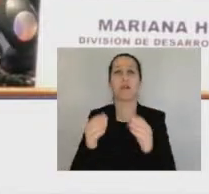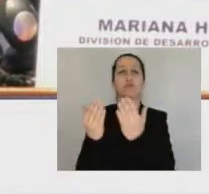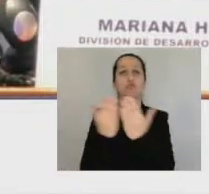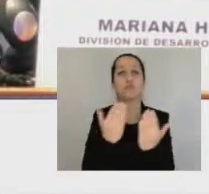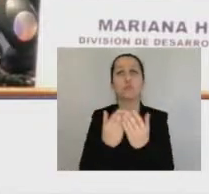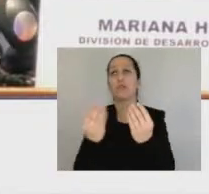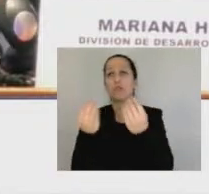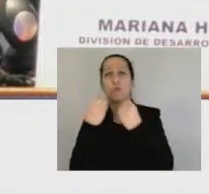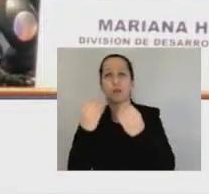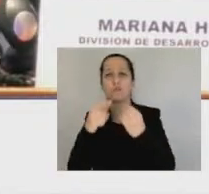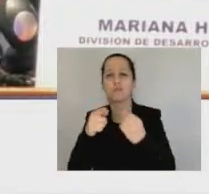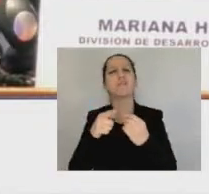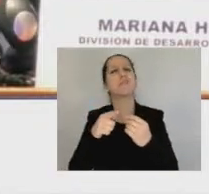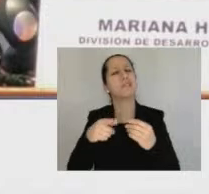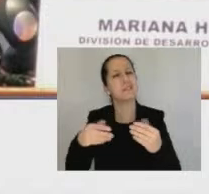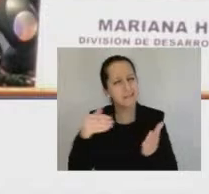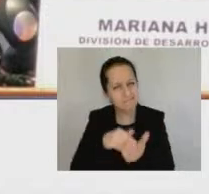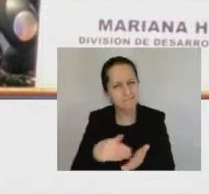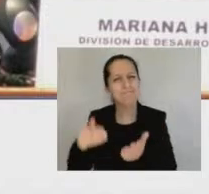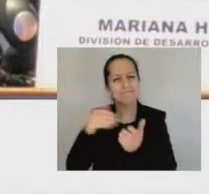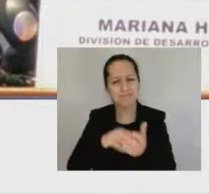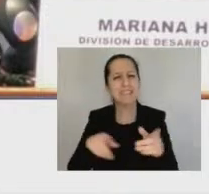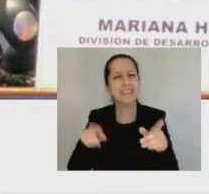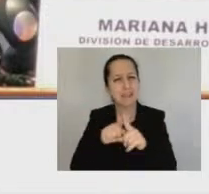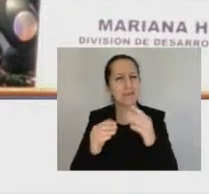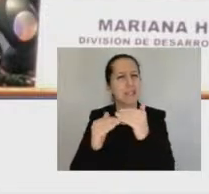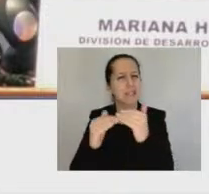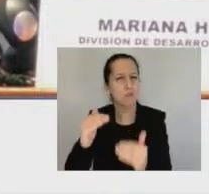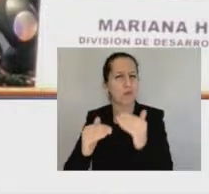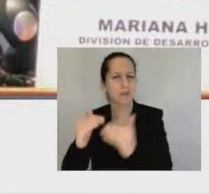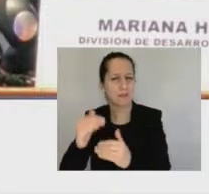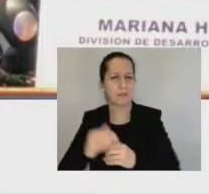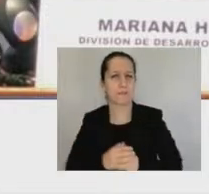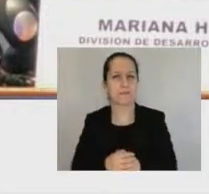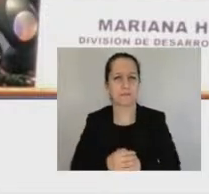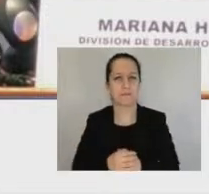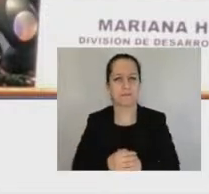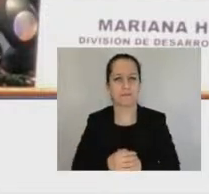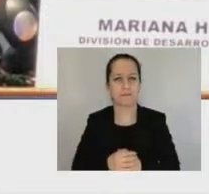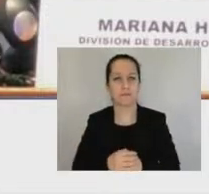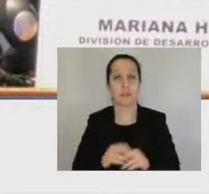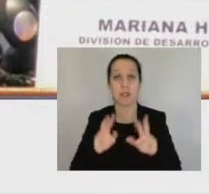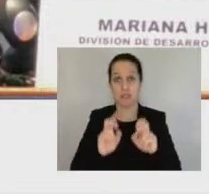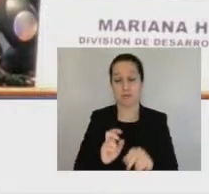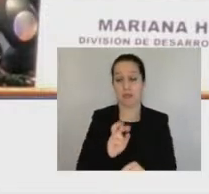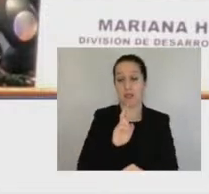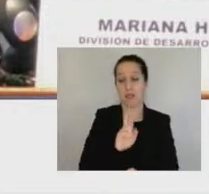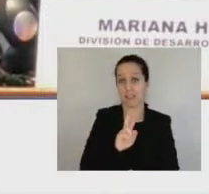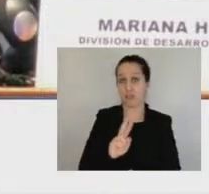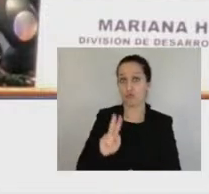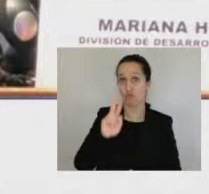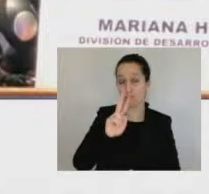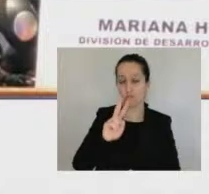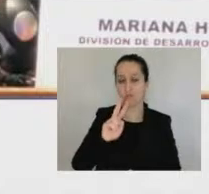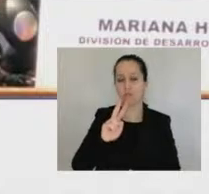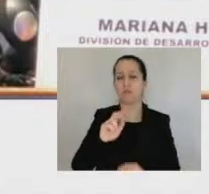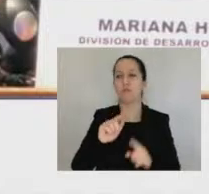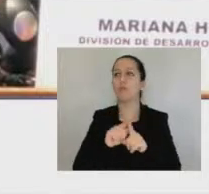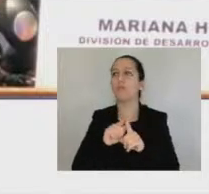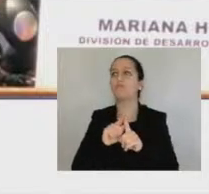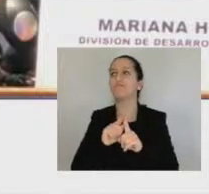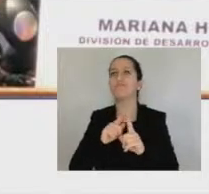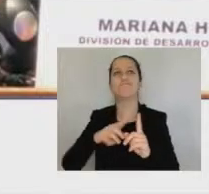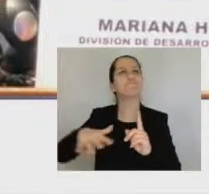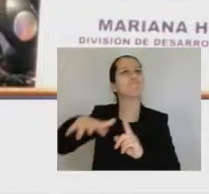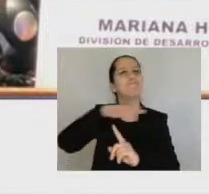inequalities. And by the way, square, R square, goes up in as much as we